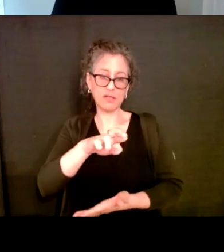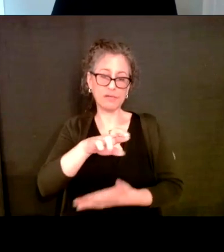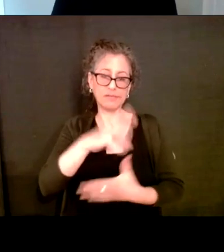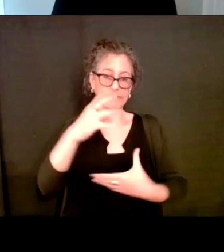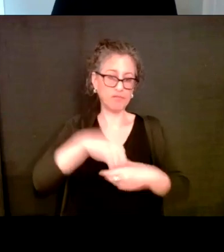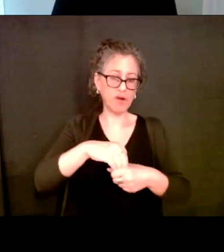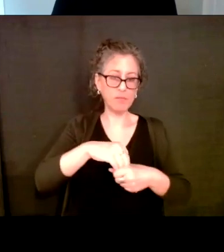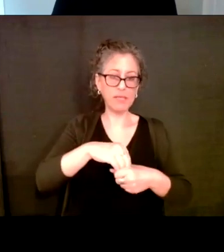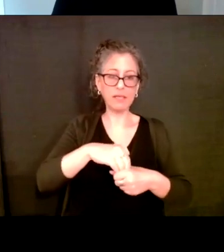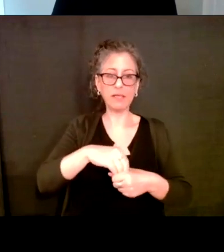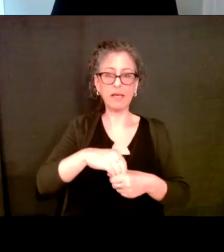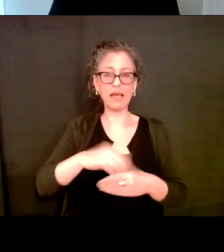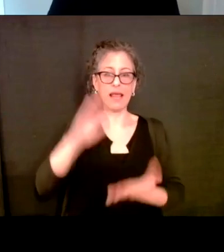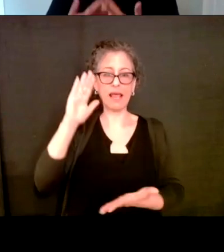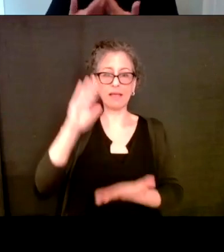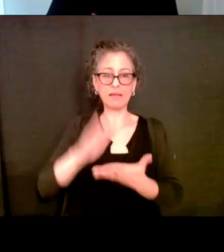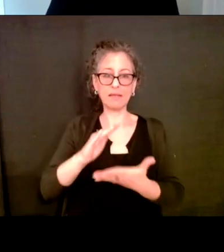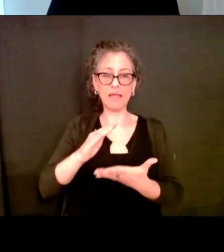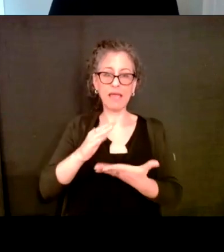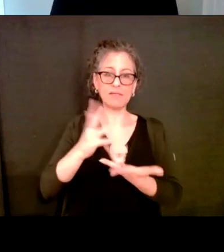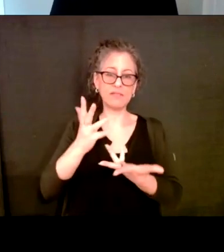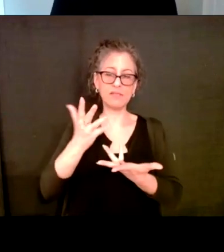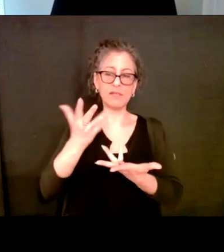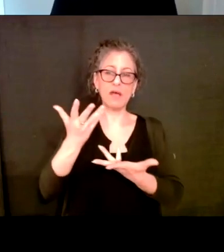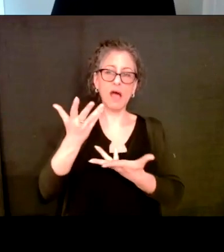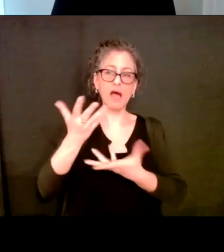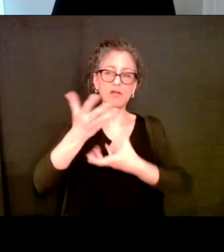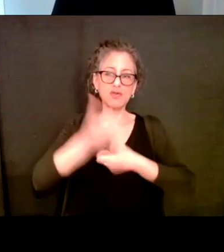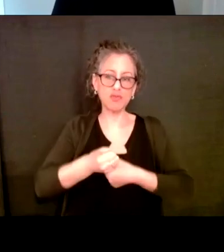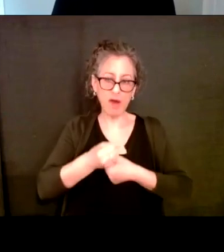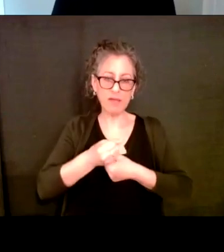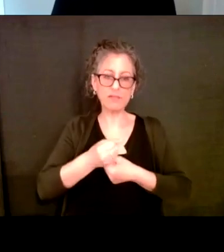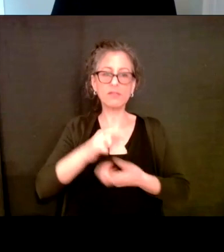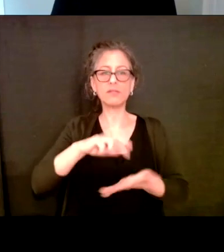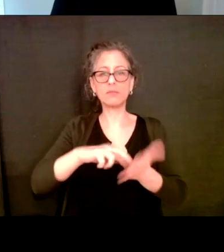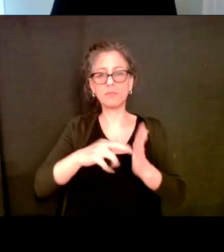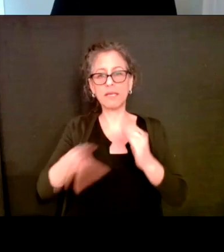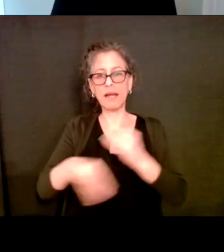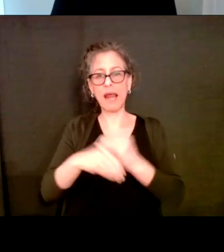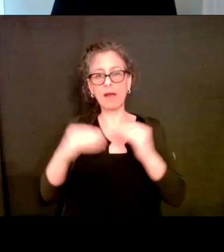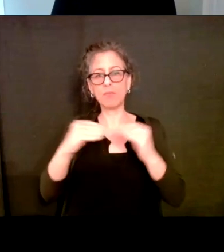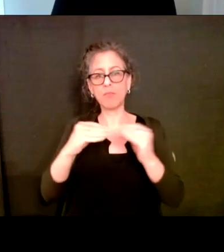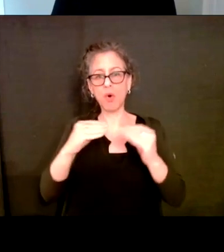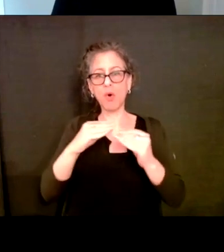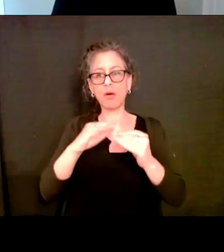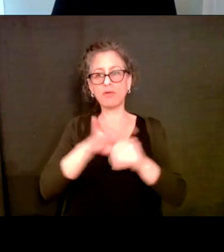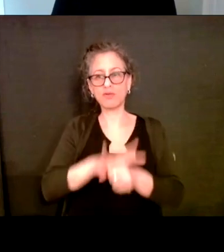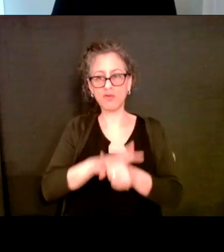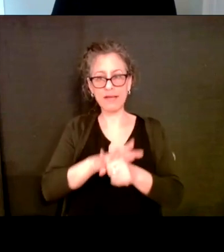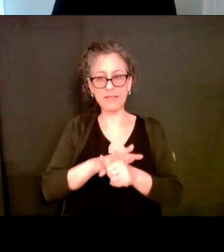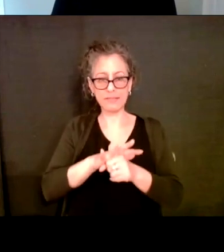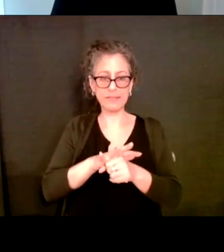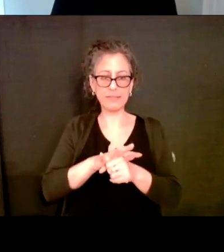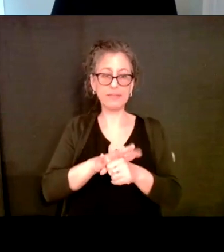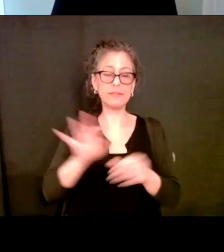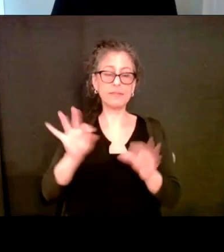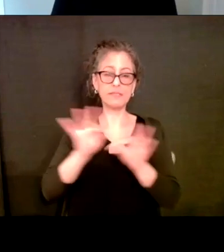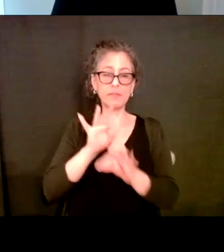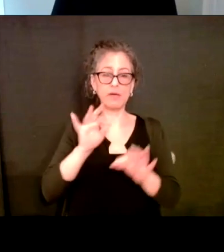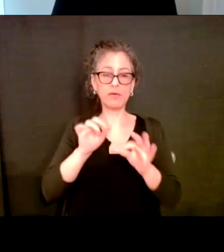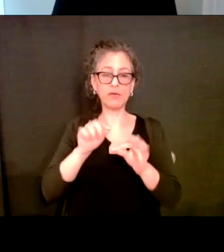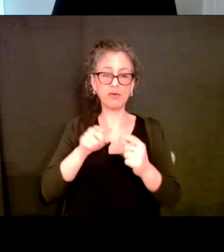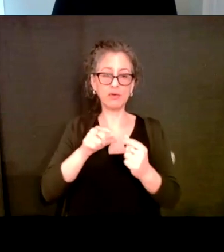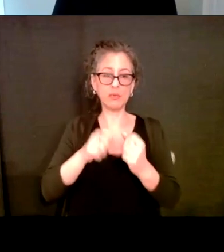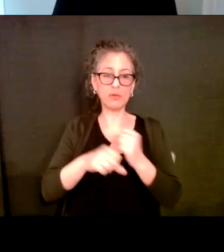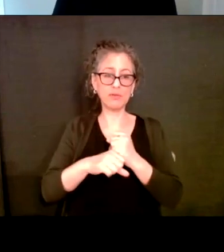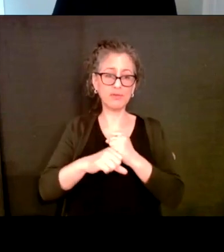can worsen our post-traumatic stress or the symptoms associated with the trauma. We know that spiritual strain can result